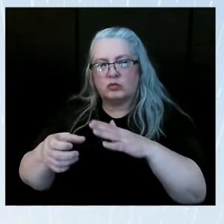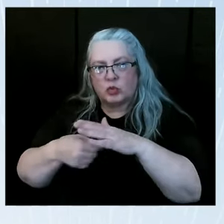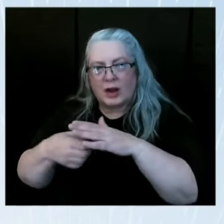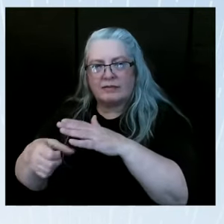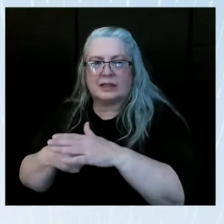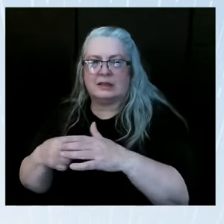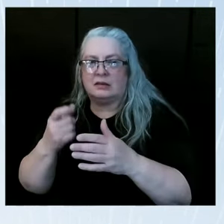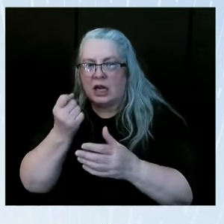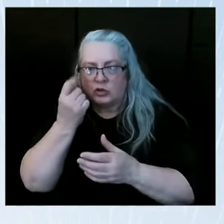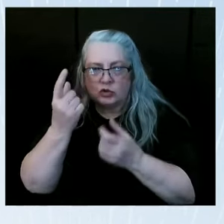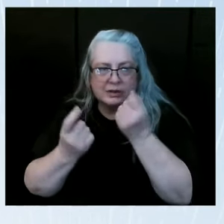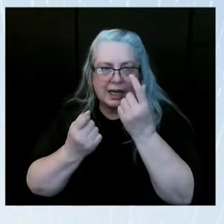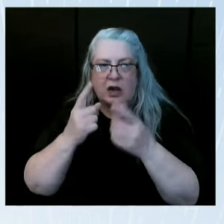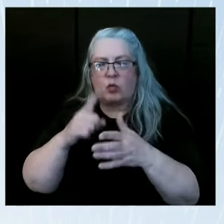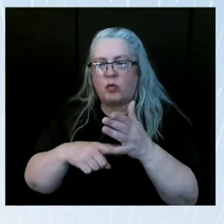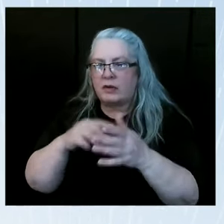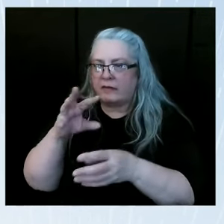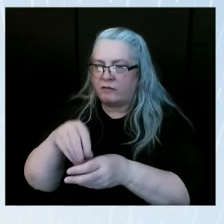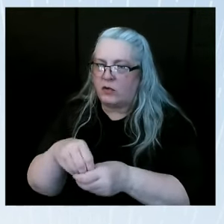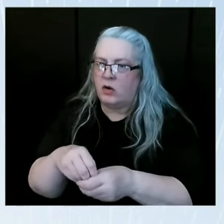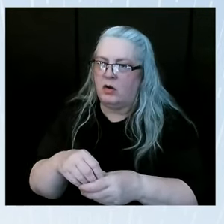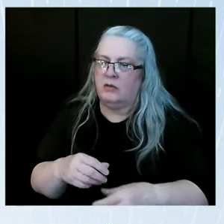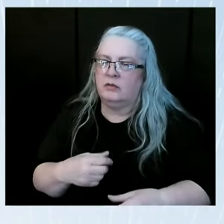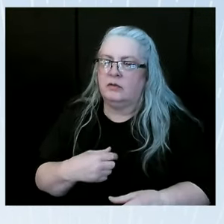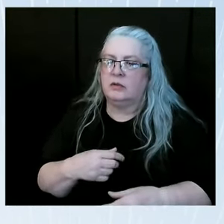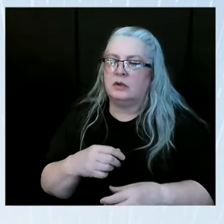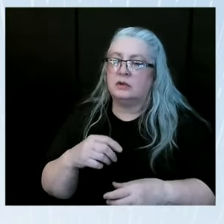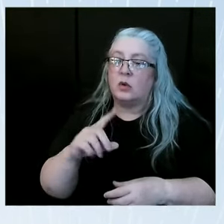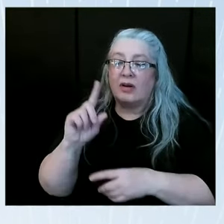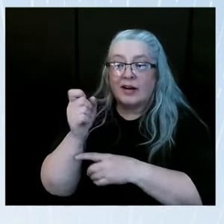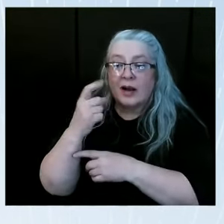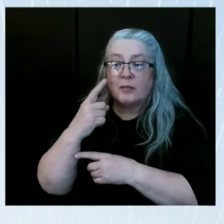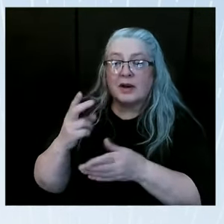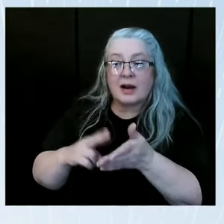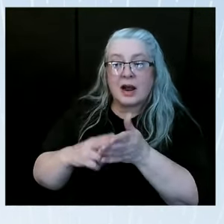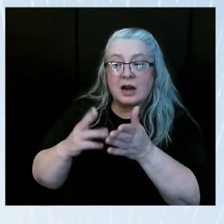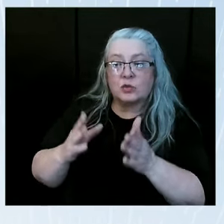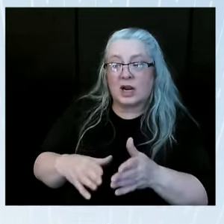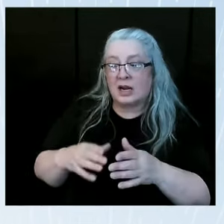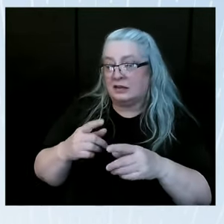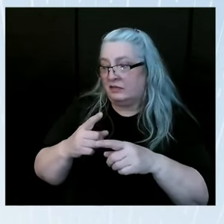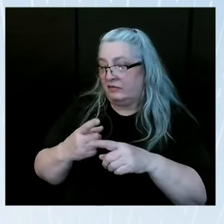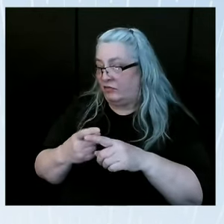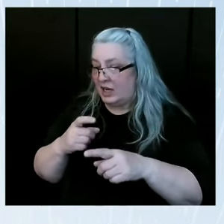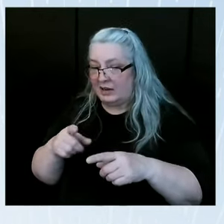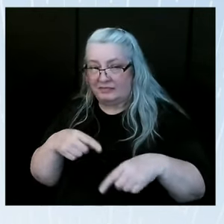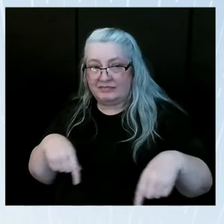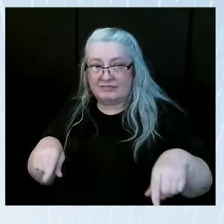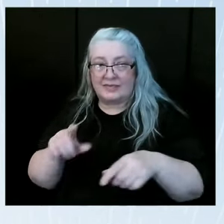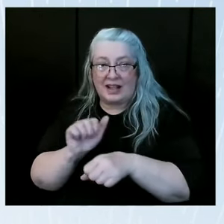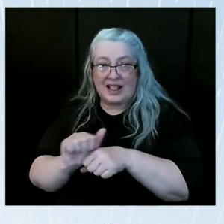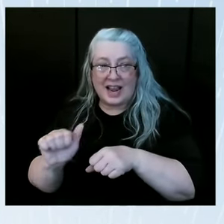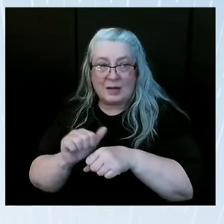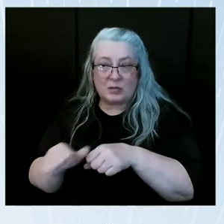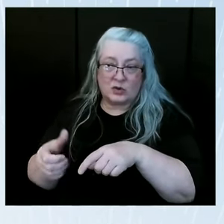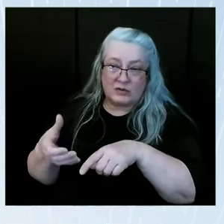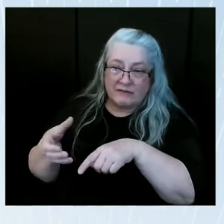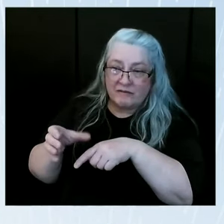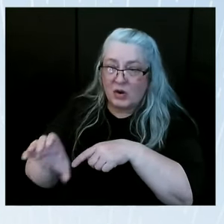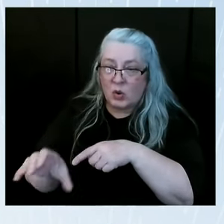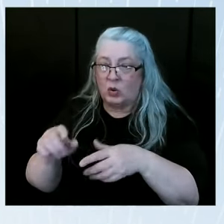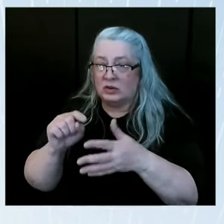from forced labor. So we will continue to support the Department of State's international engagements to not only increase